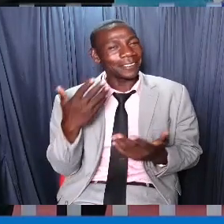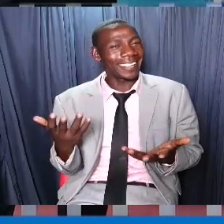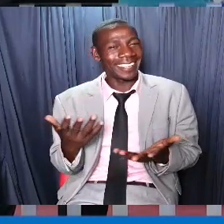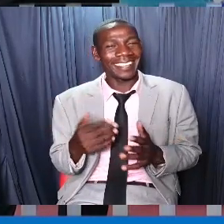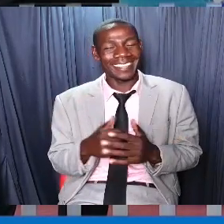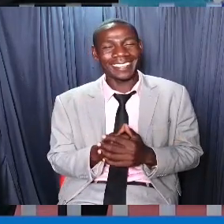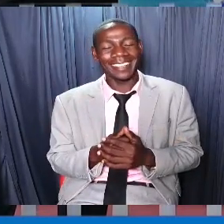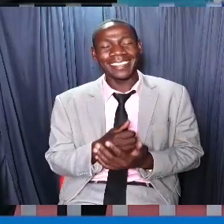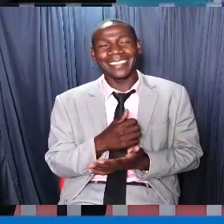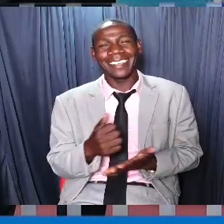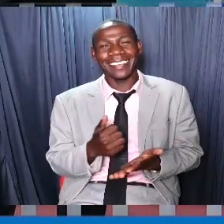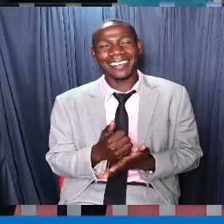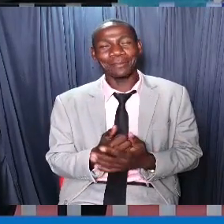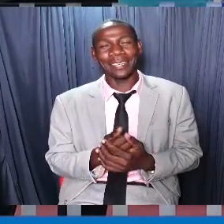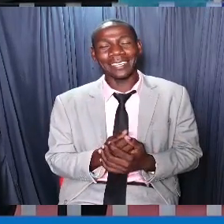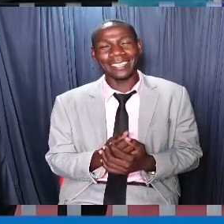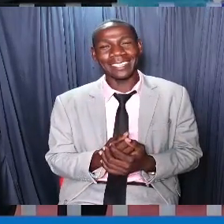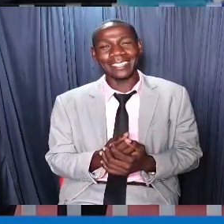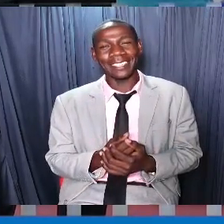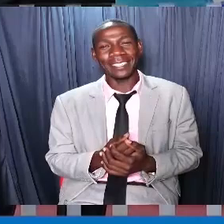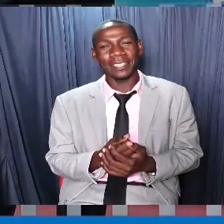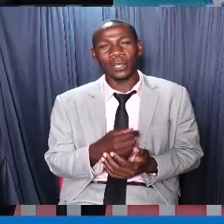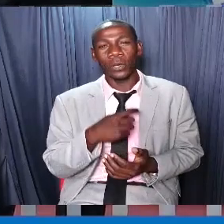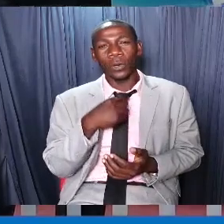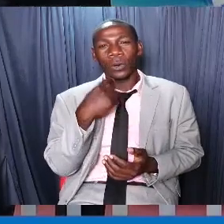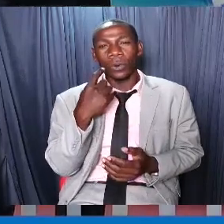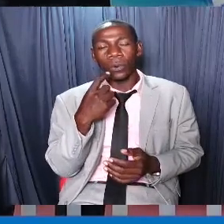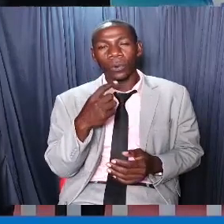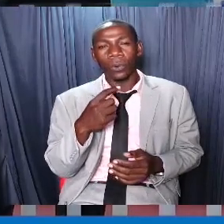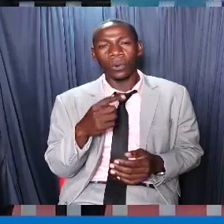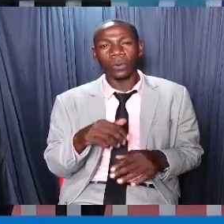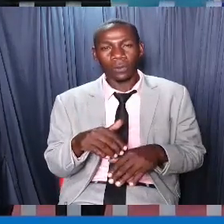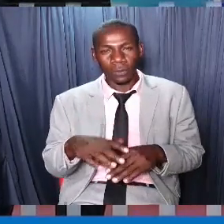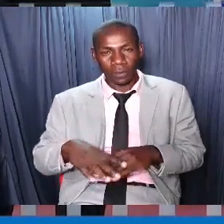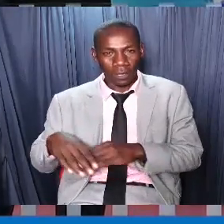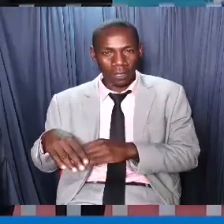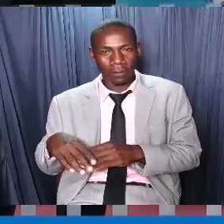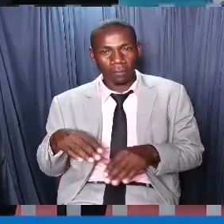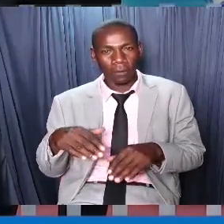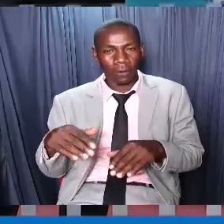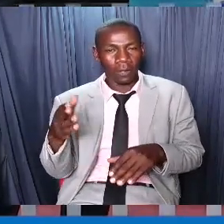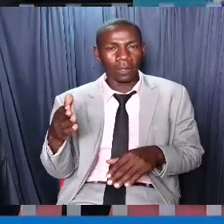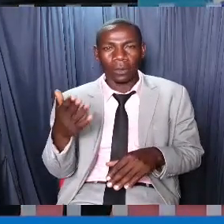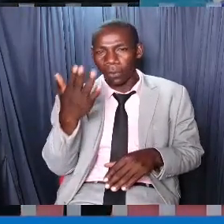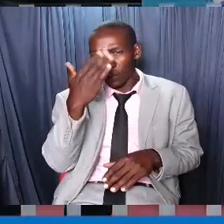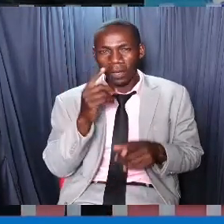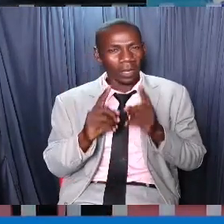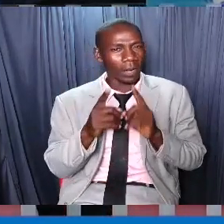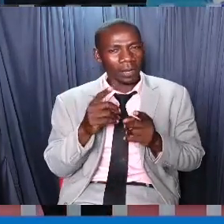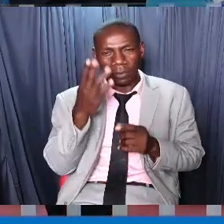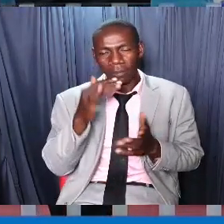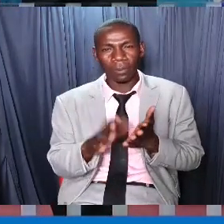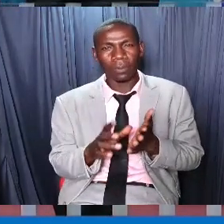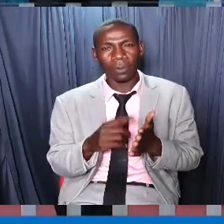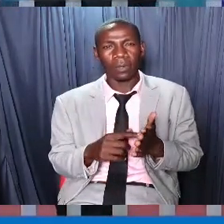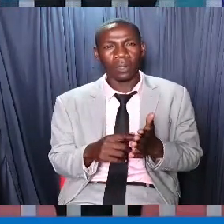here? Bwana Yesu asifiwe sana. Amen. Yule aliyekuwa amenipeleka akamfuata huko. Whoever had taken me followed her. Mbona umekimbia? Where have you run